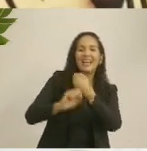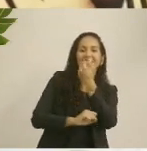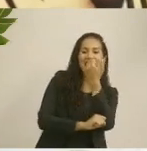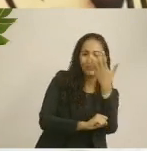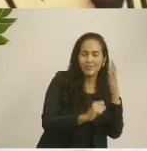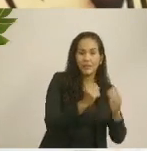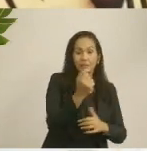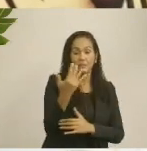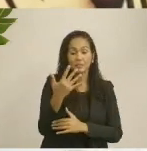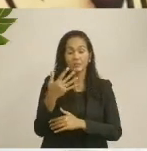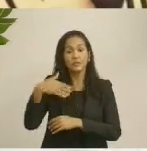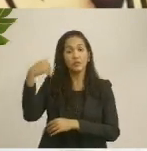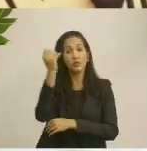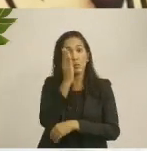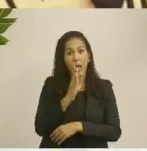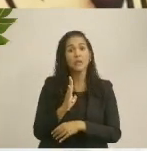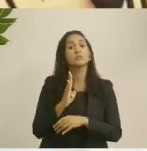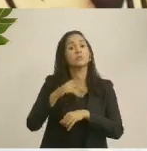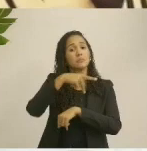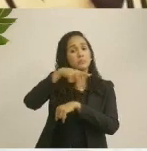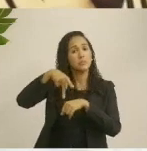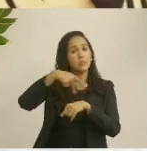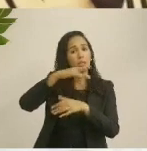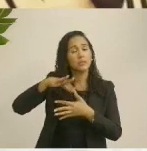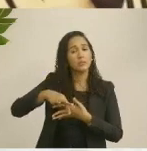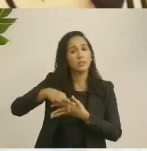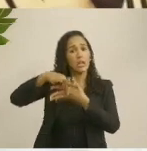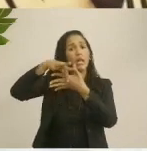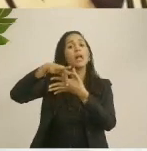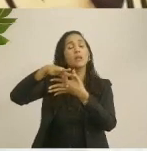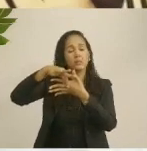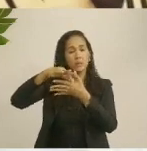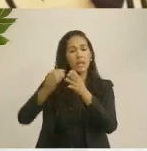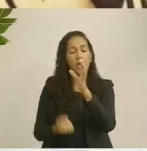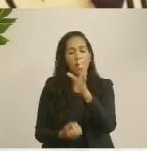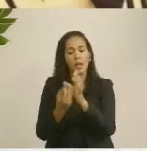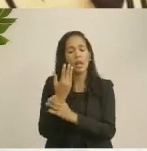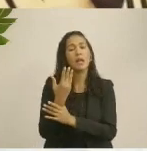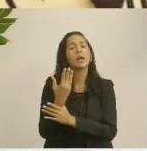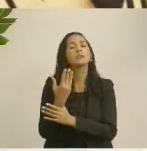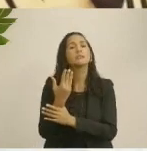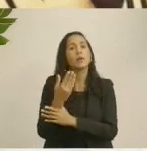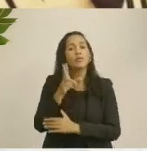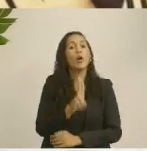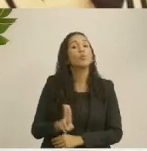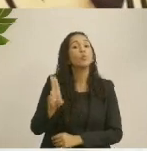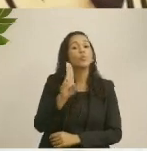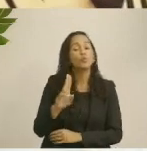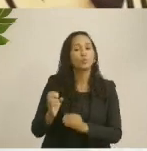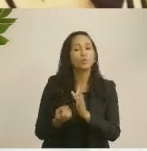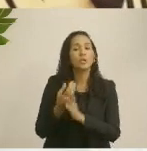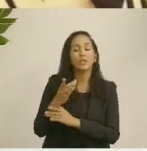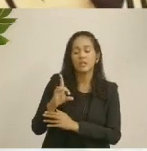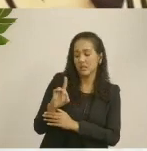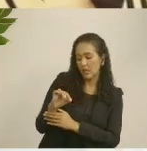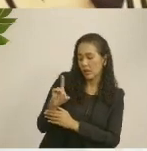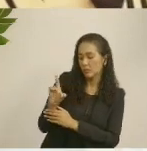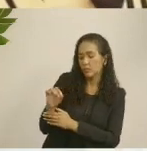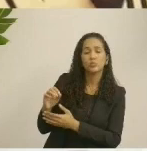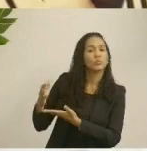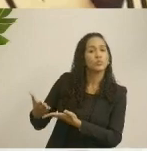of deploying space-based data, for example, the Brazil Space Agency